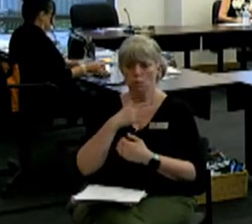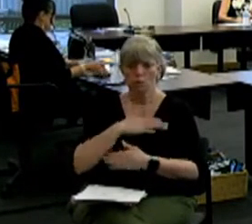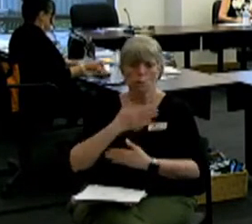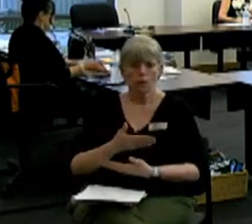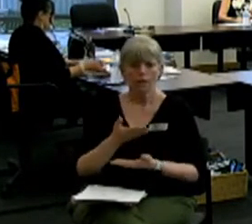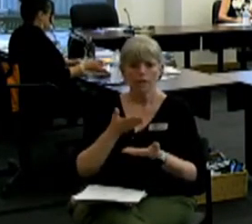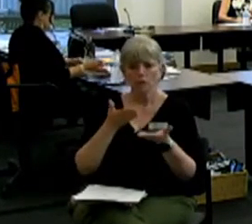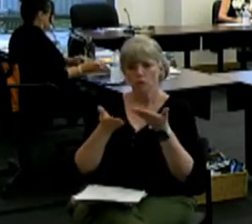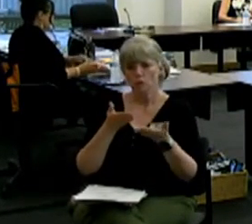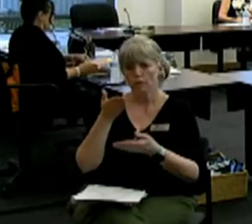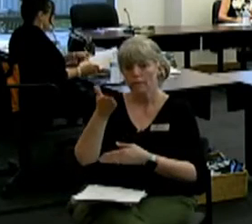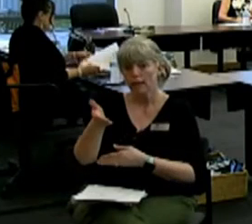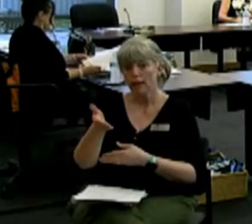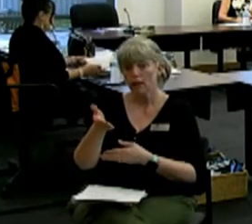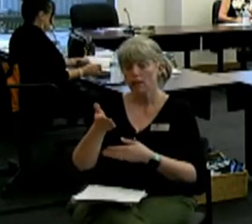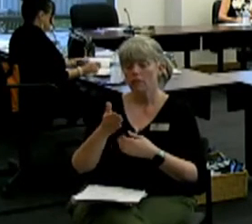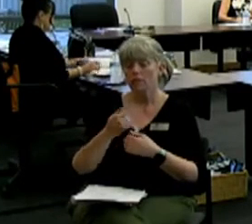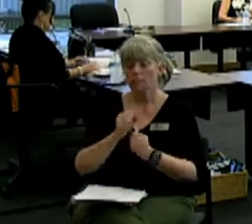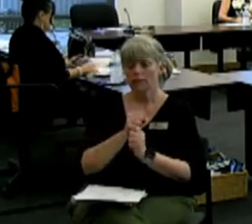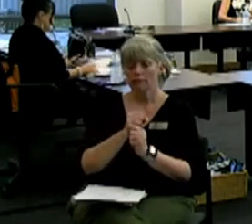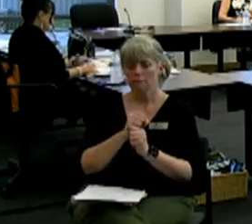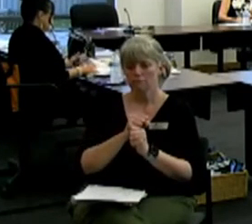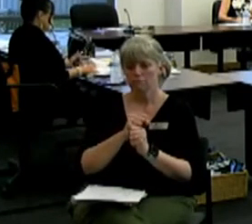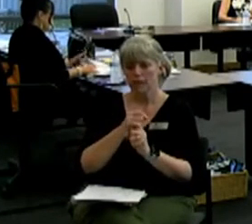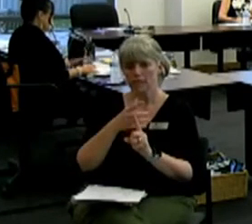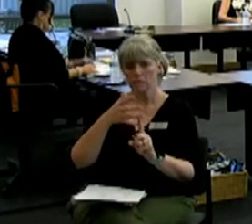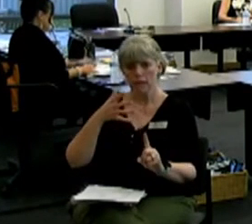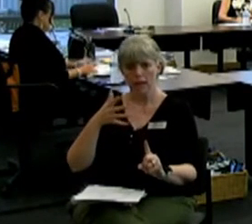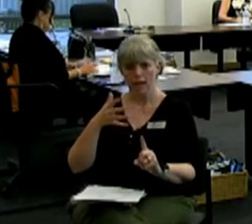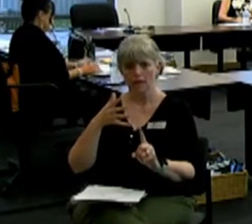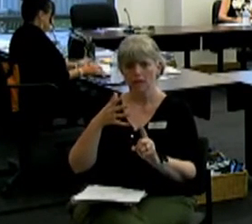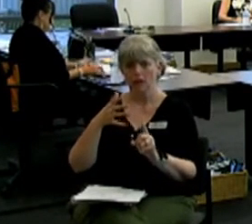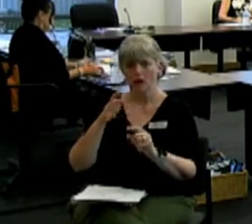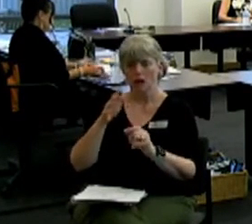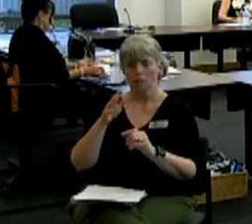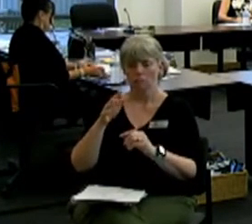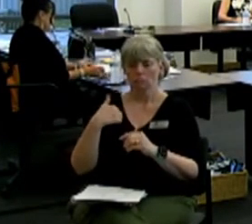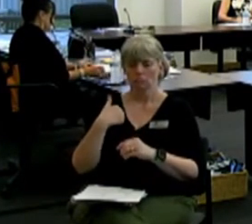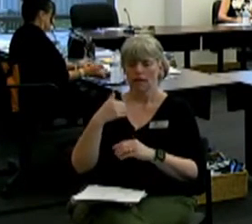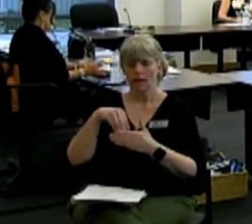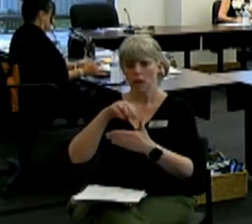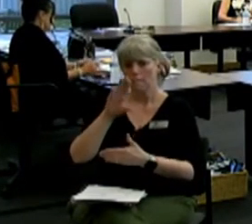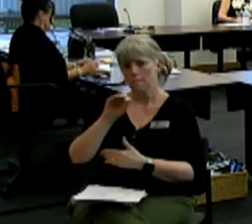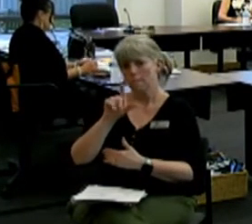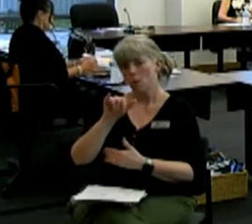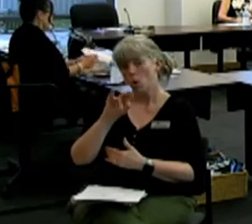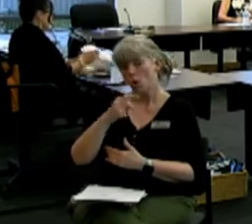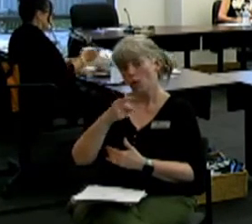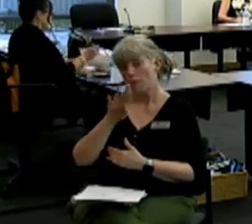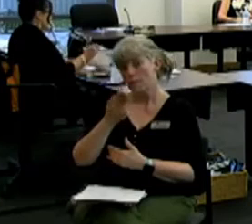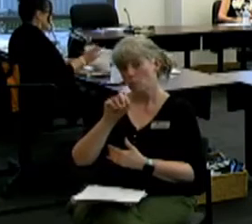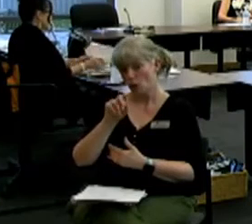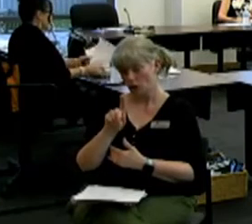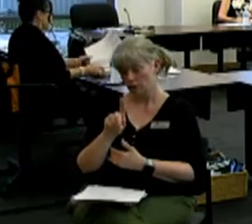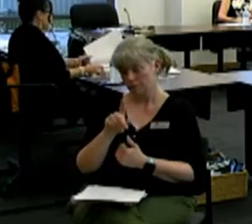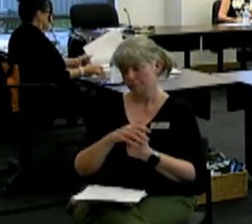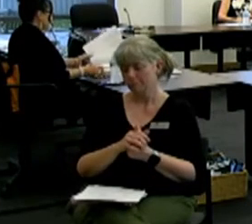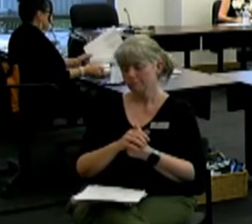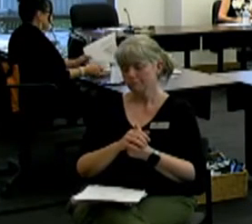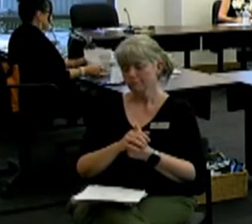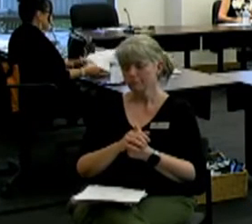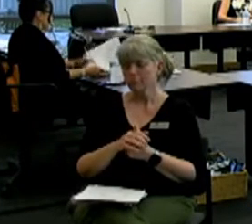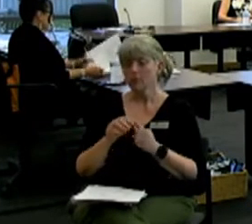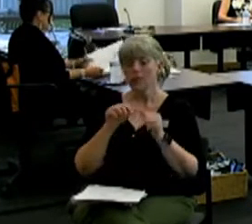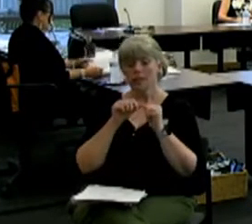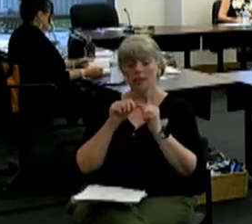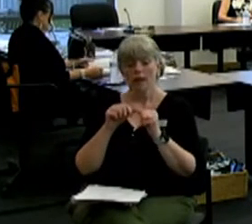someone who would be willing to serve there and really help us expand our footprint in Bolingbrook. And then lastly, this has been ongoing,